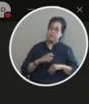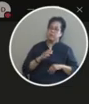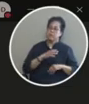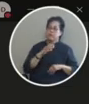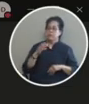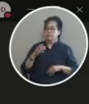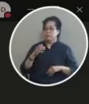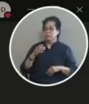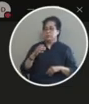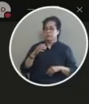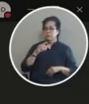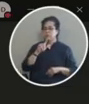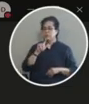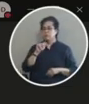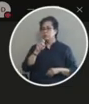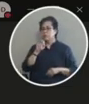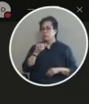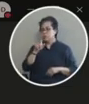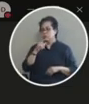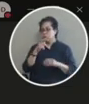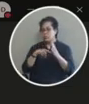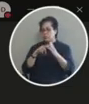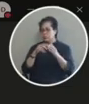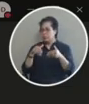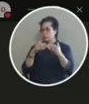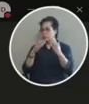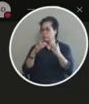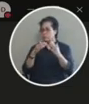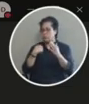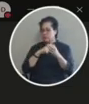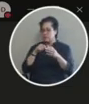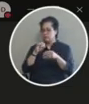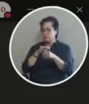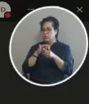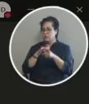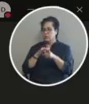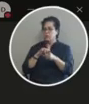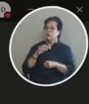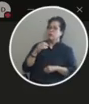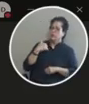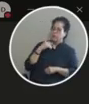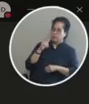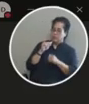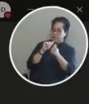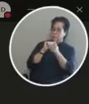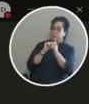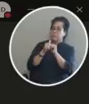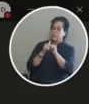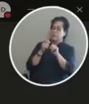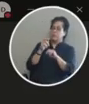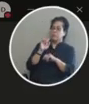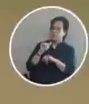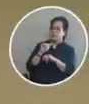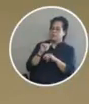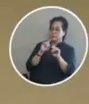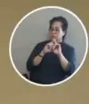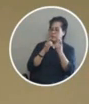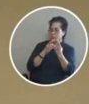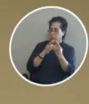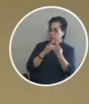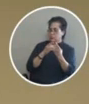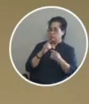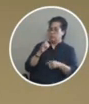Okay, Laura, would you read the motion back as we're to vote on? We have an amendment, Mayor, made by Representative